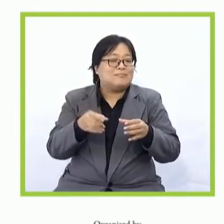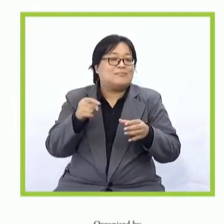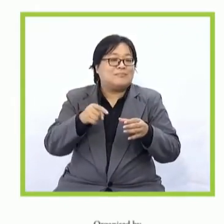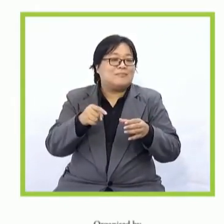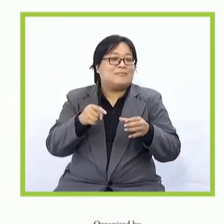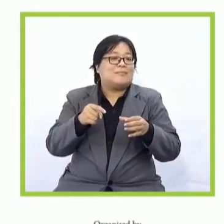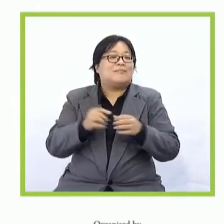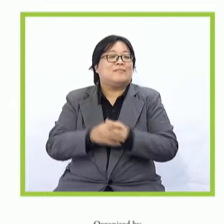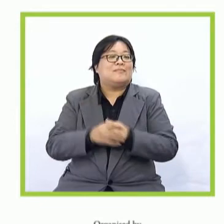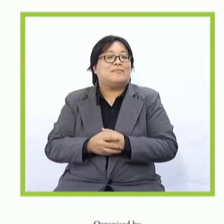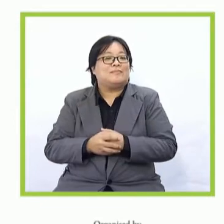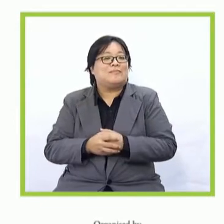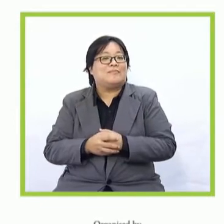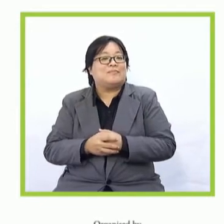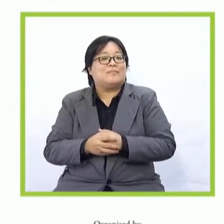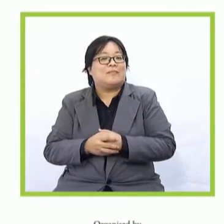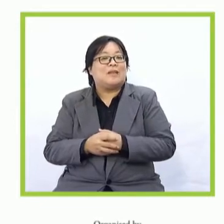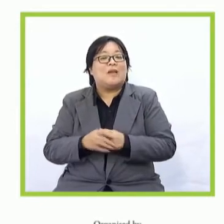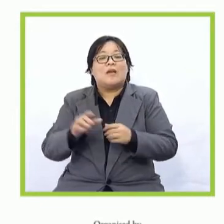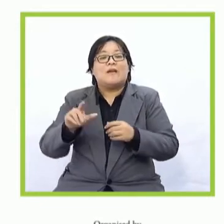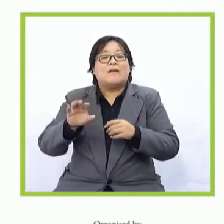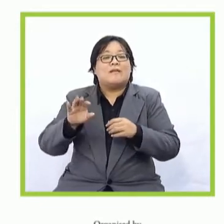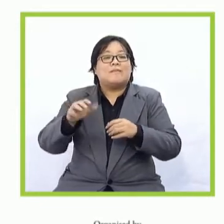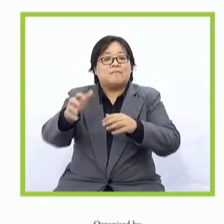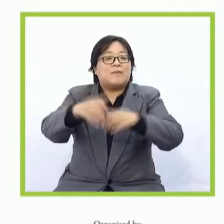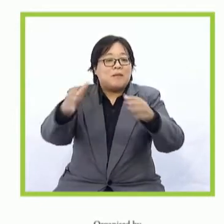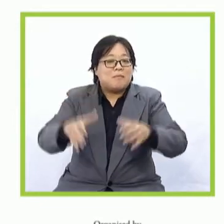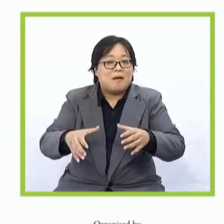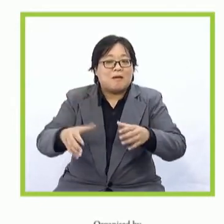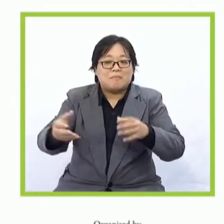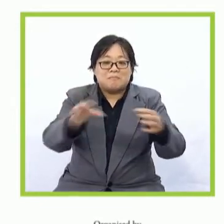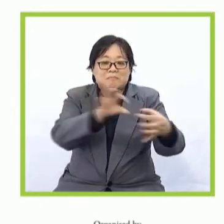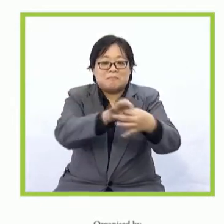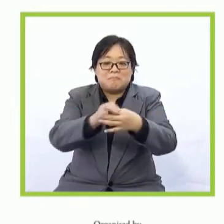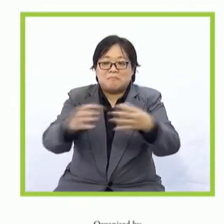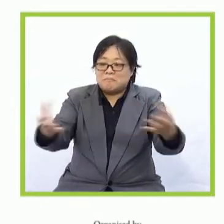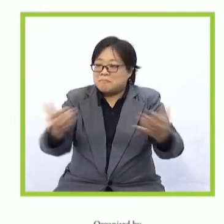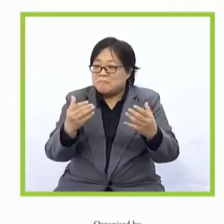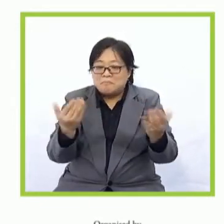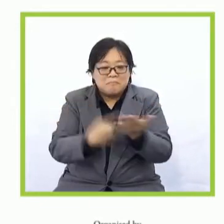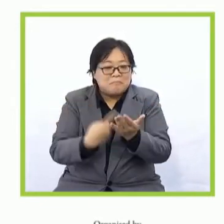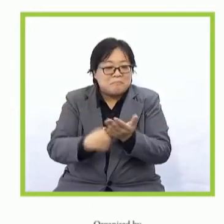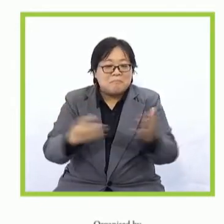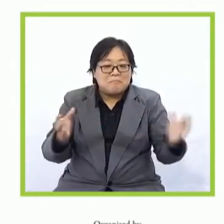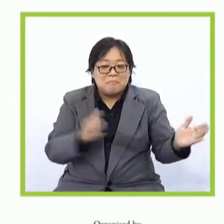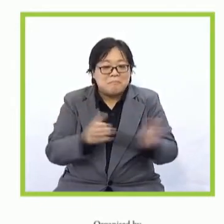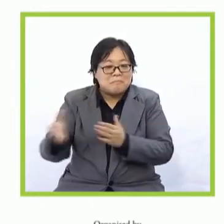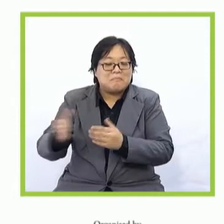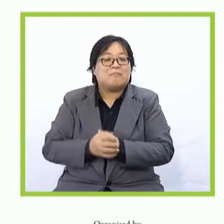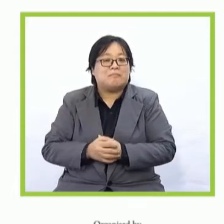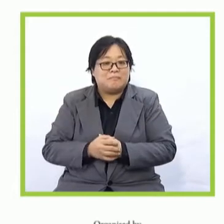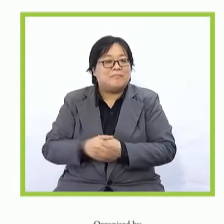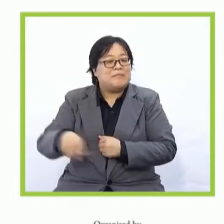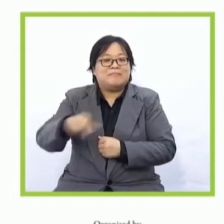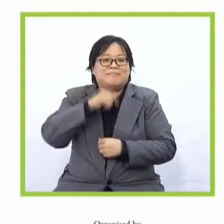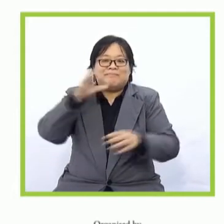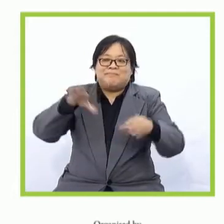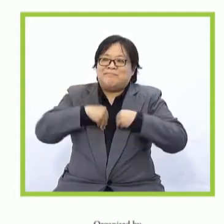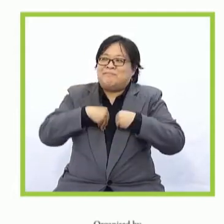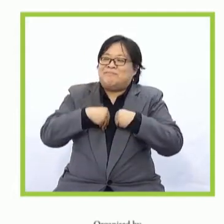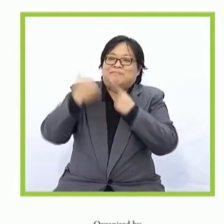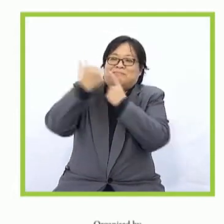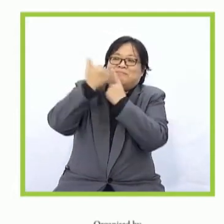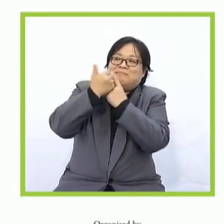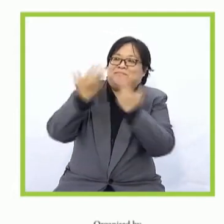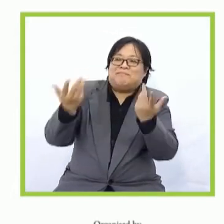rural poor, small farmers, started to organize. The elite's reaction was not to accept what they were doing. The